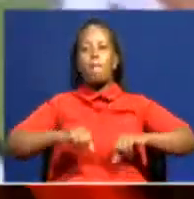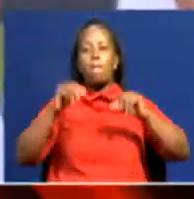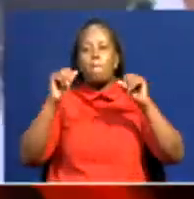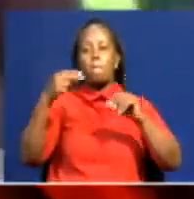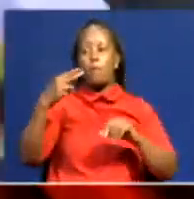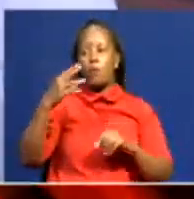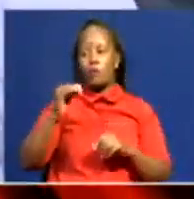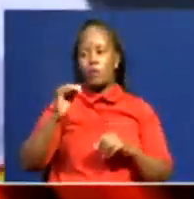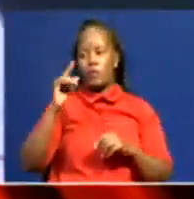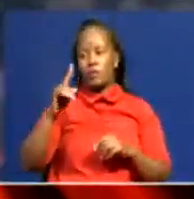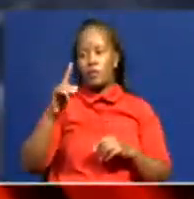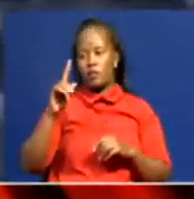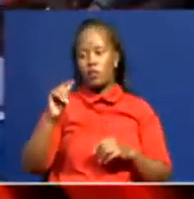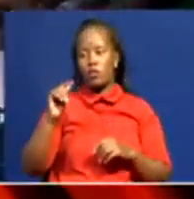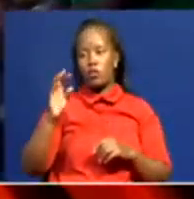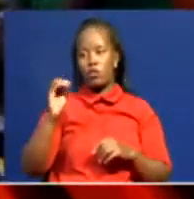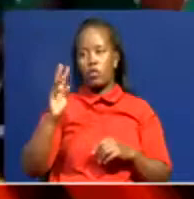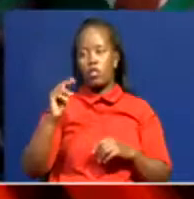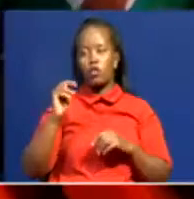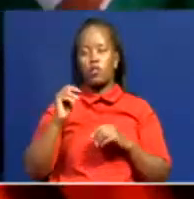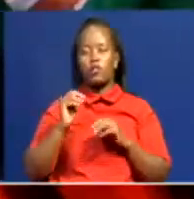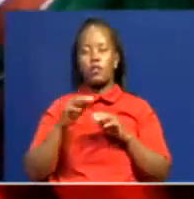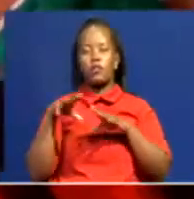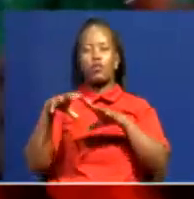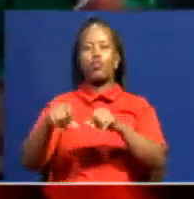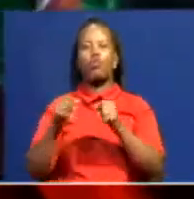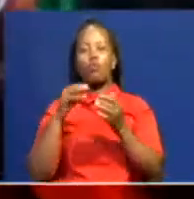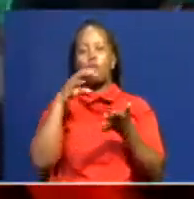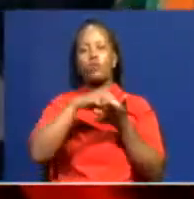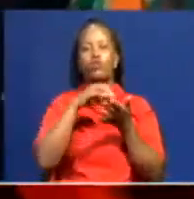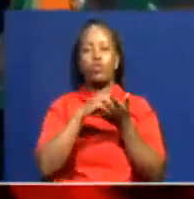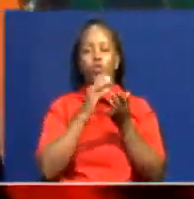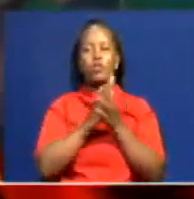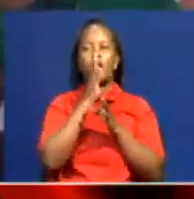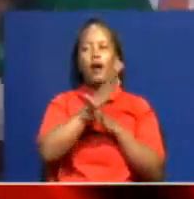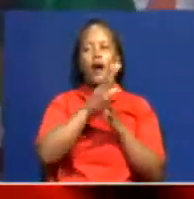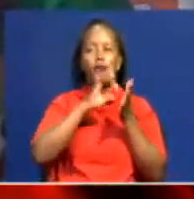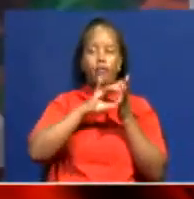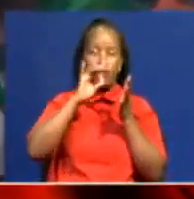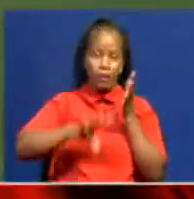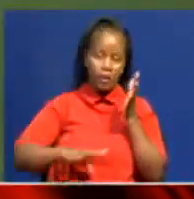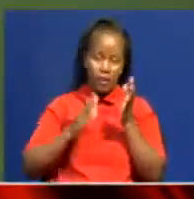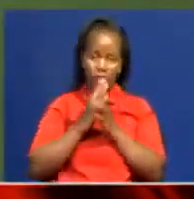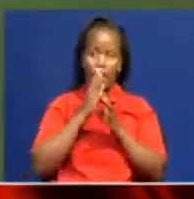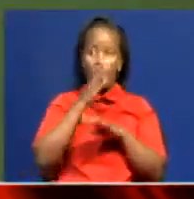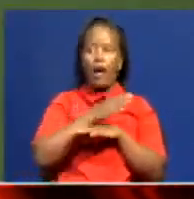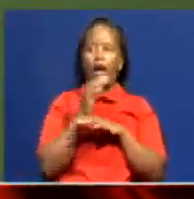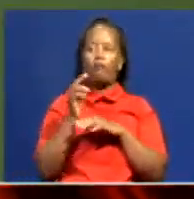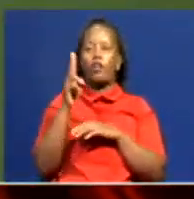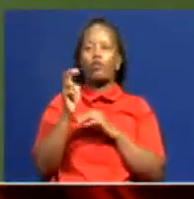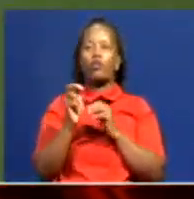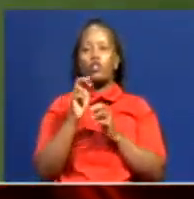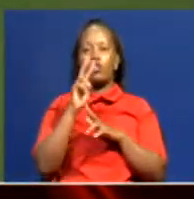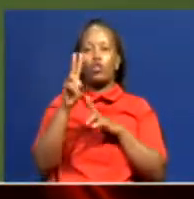replaced Otto Addo as boss after Addo stepped down following the 2022 World Cup in